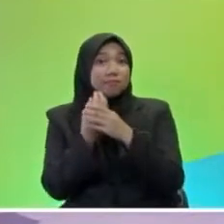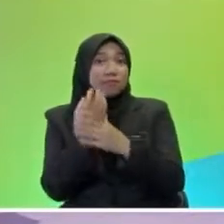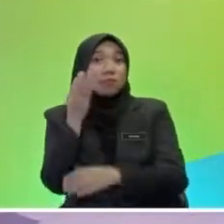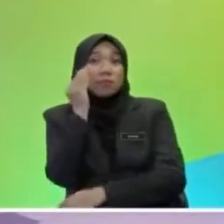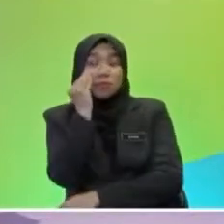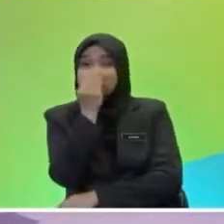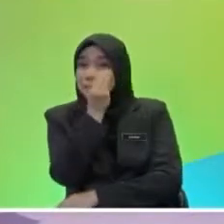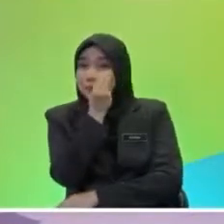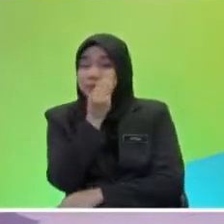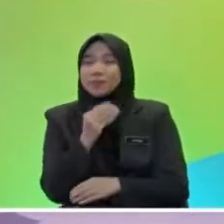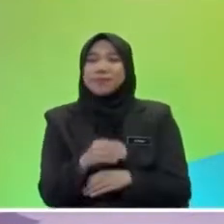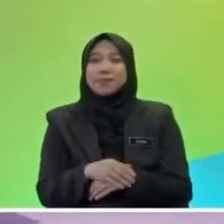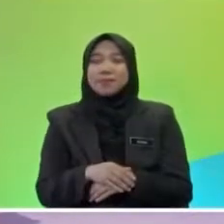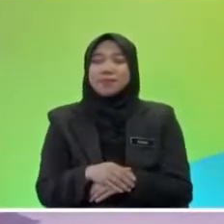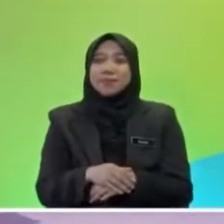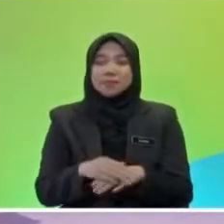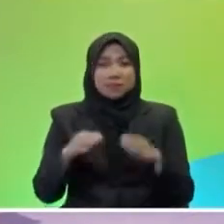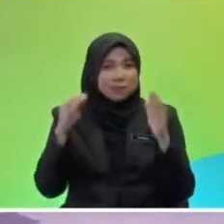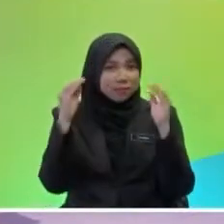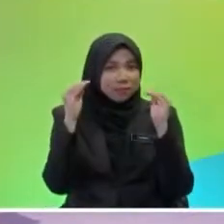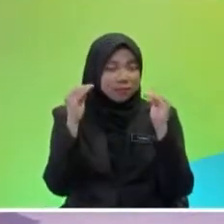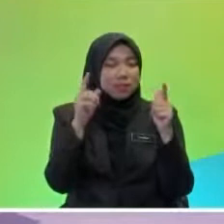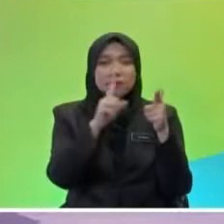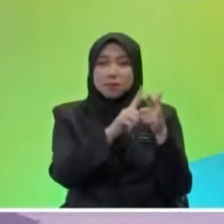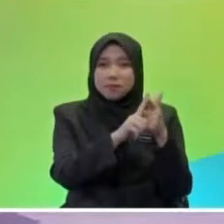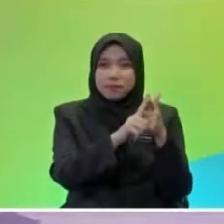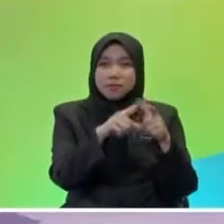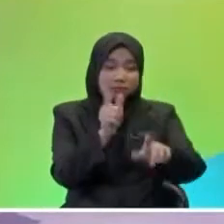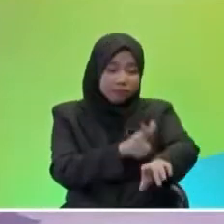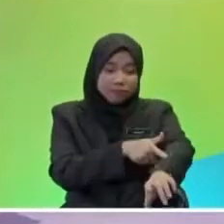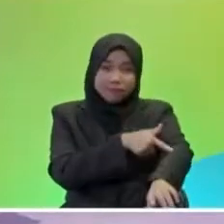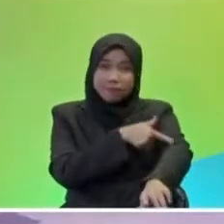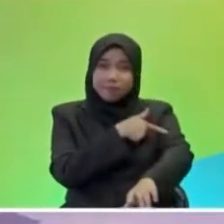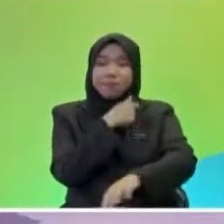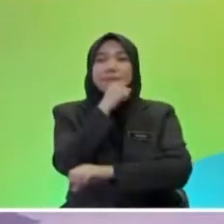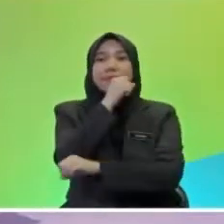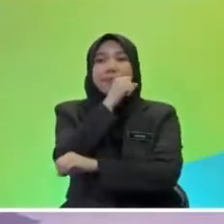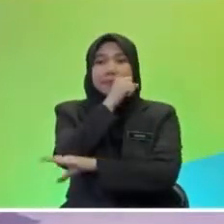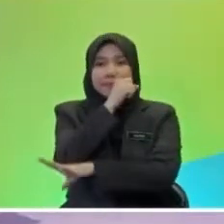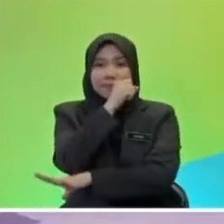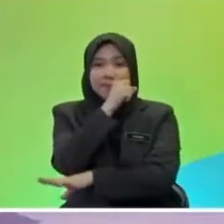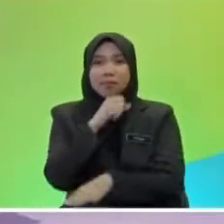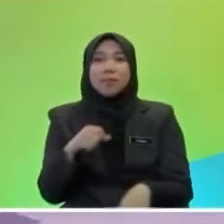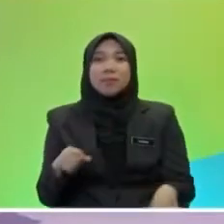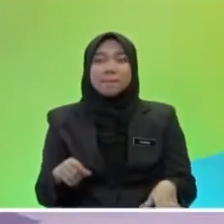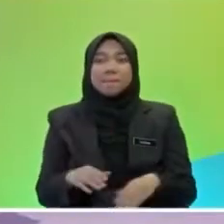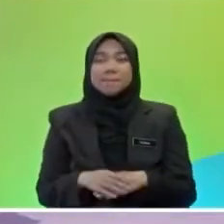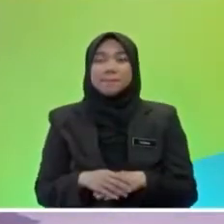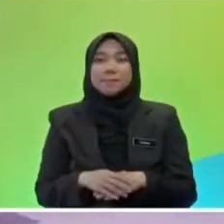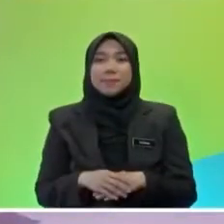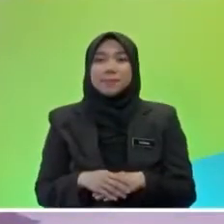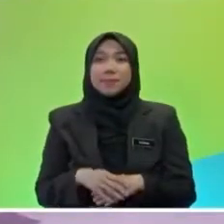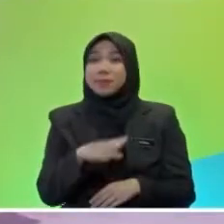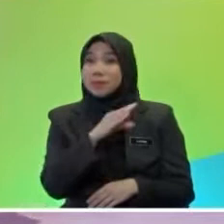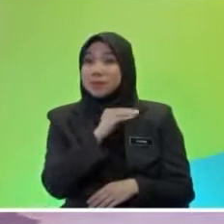tap roots, the type of root. They have tap roots and they have netted veins. Okay, and they have a